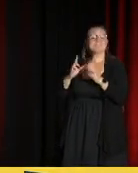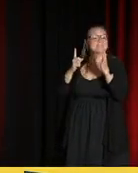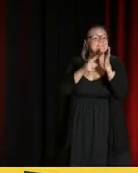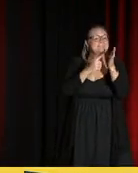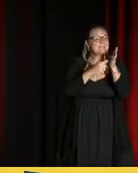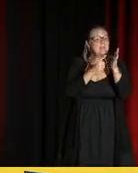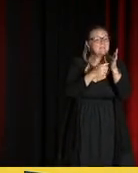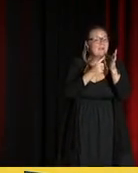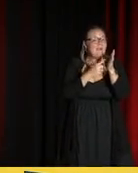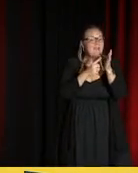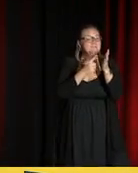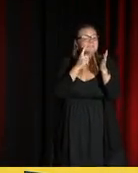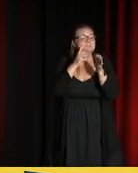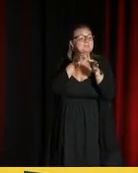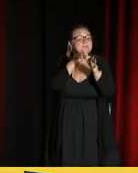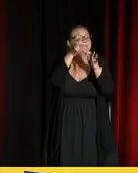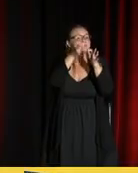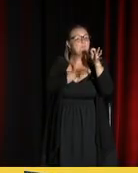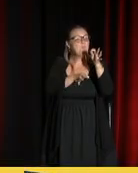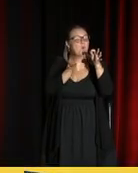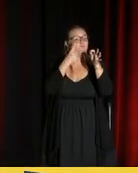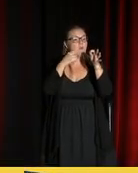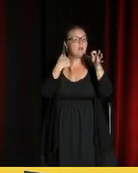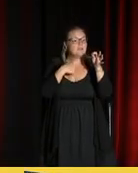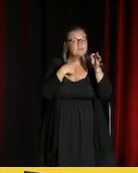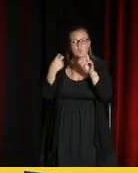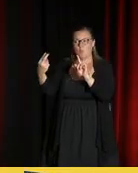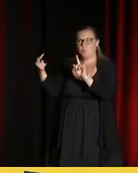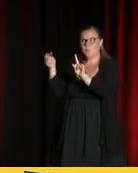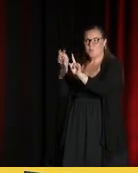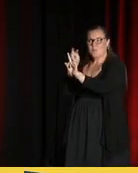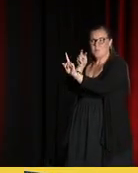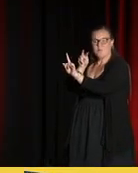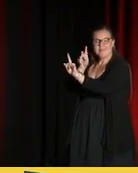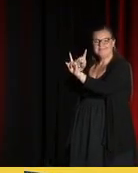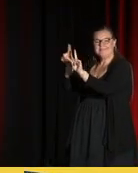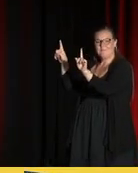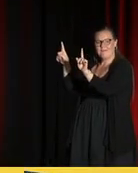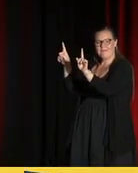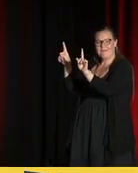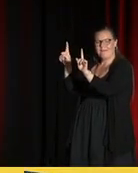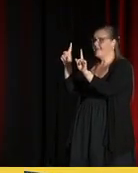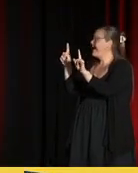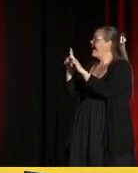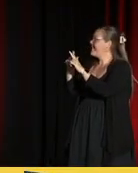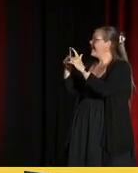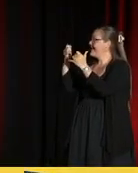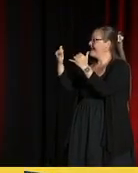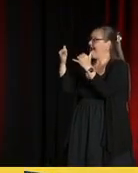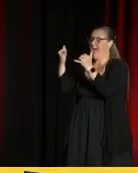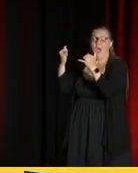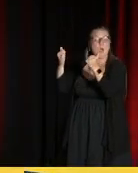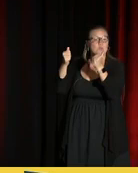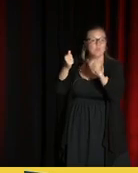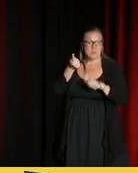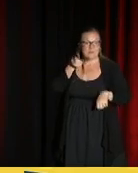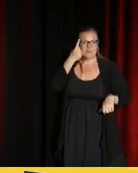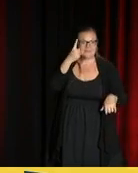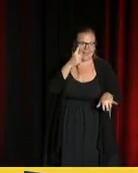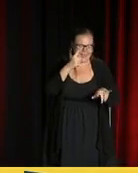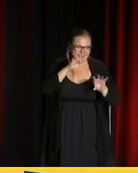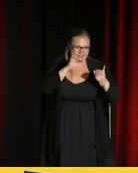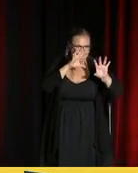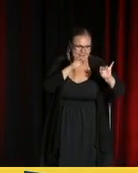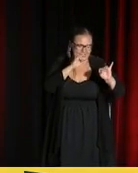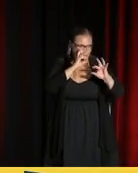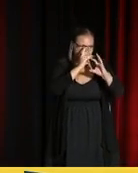it takes something just that simple to get us to look at things in a completely different way. And maybe now you understand the appeal of magic